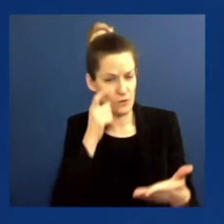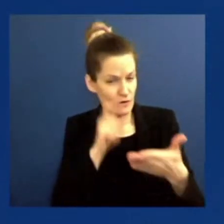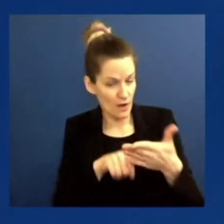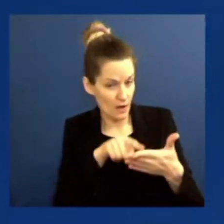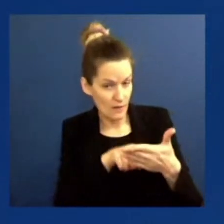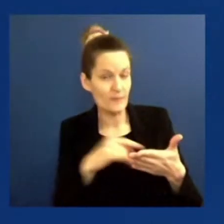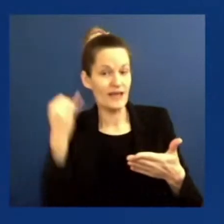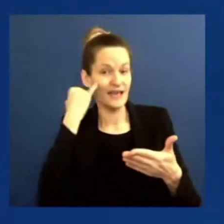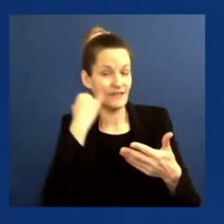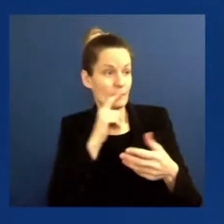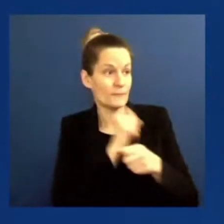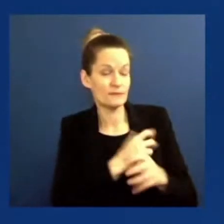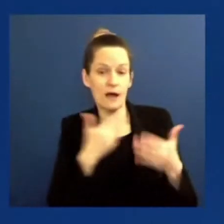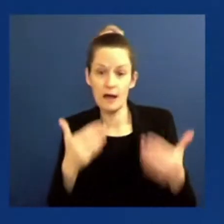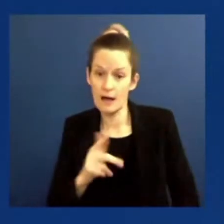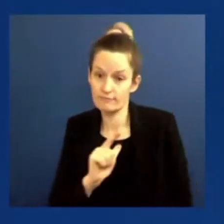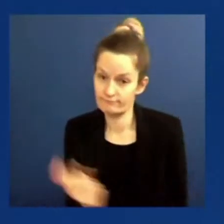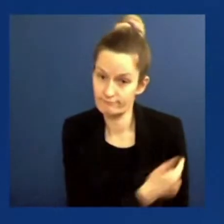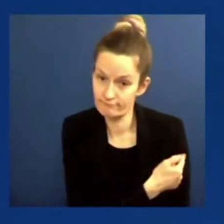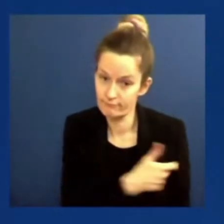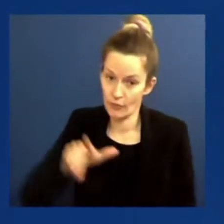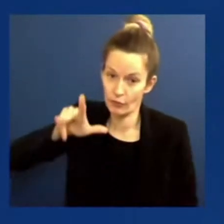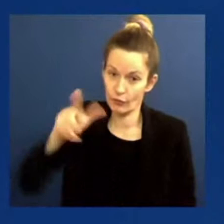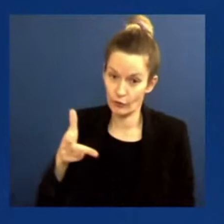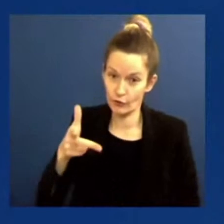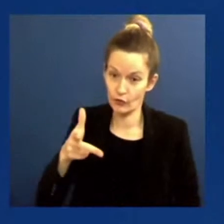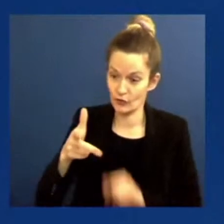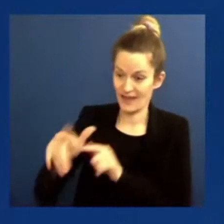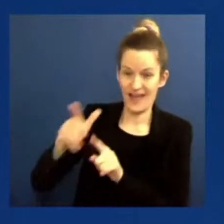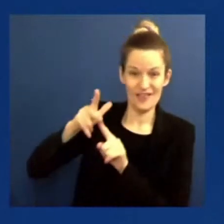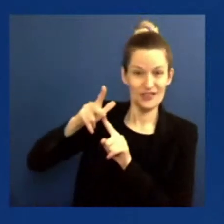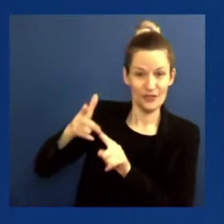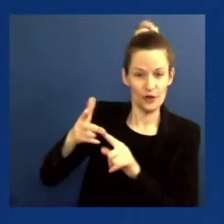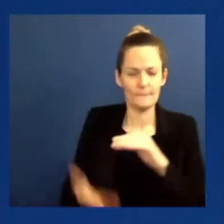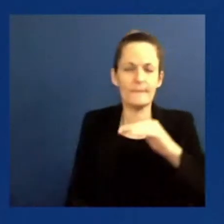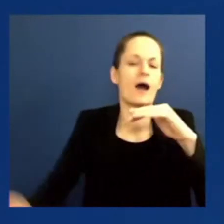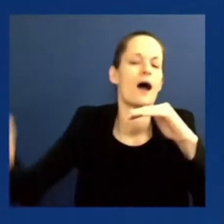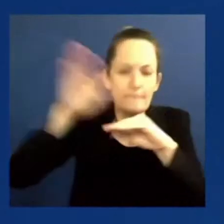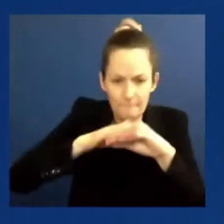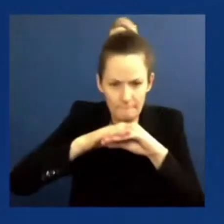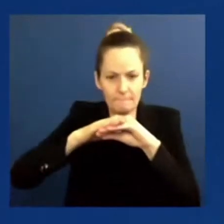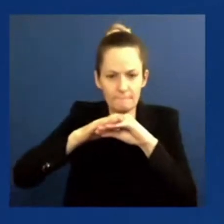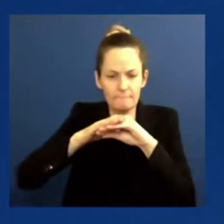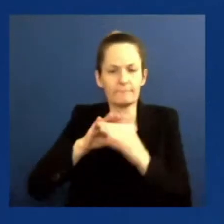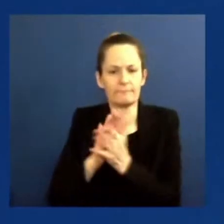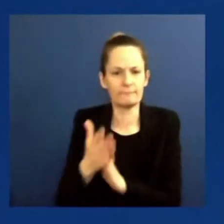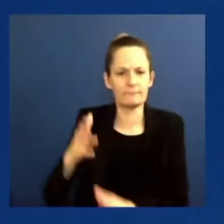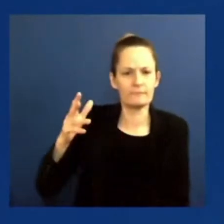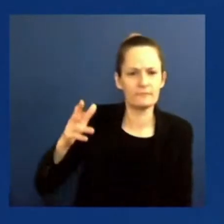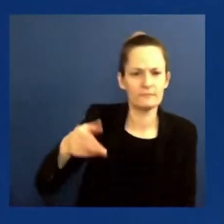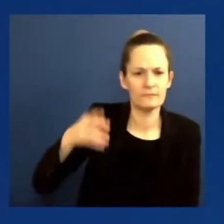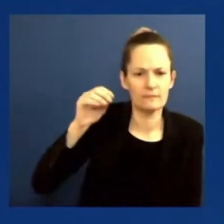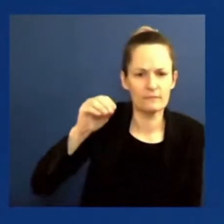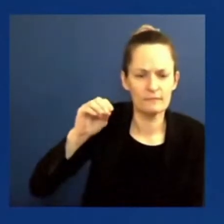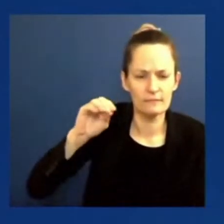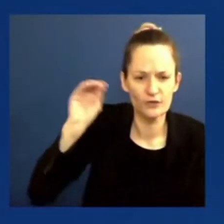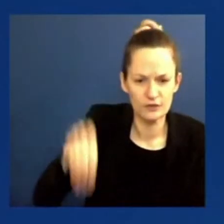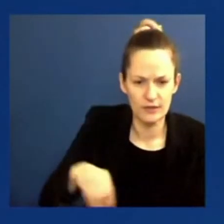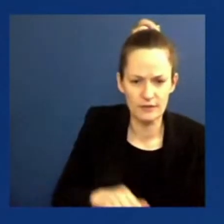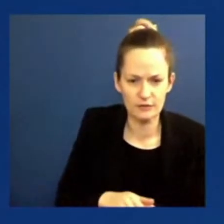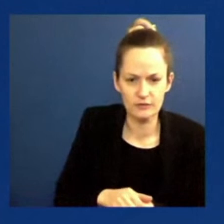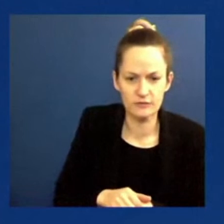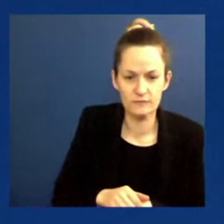and 45 to 50. But the important part of the slide is on the right with the red. When you look at 2